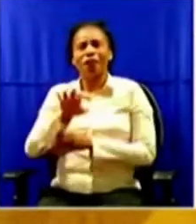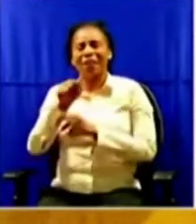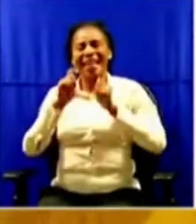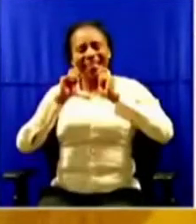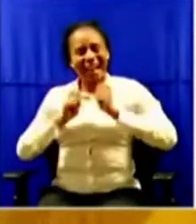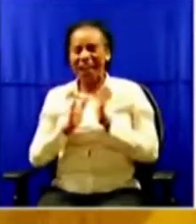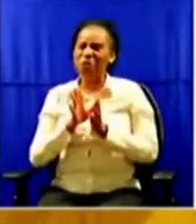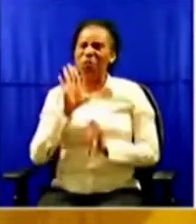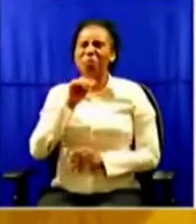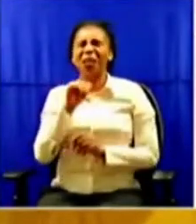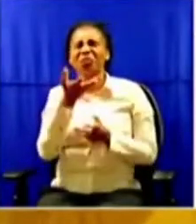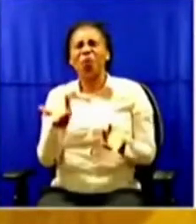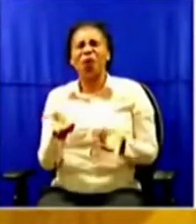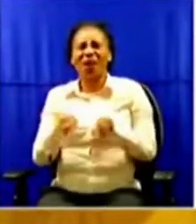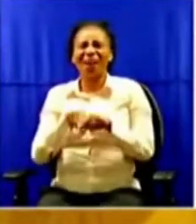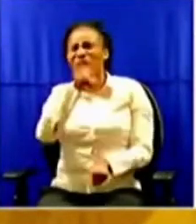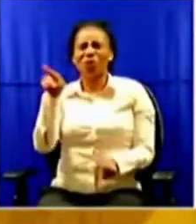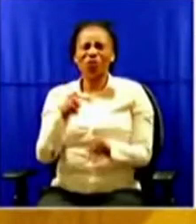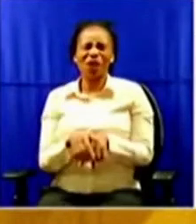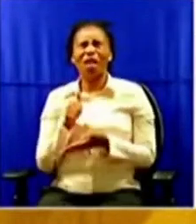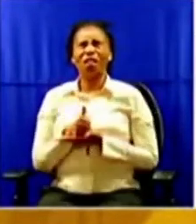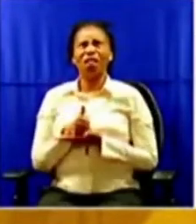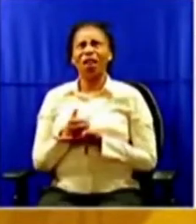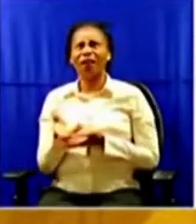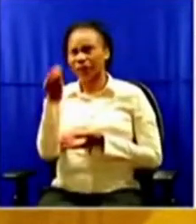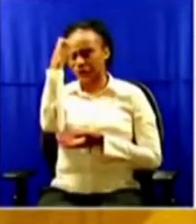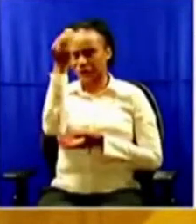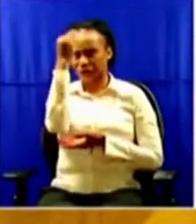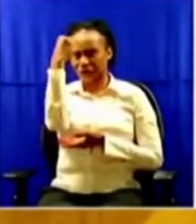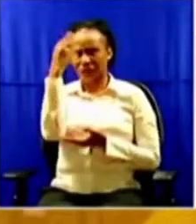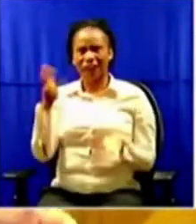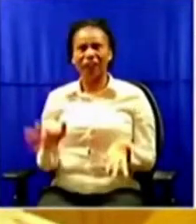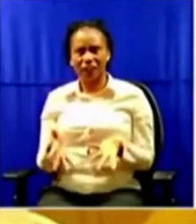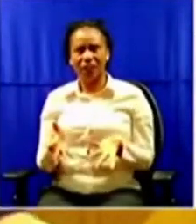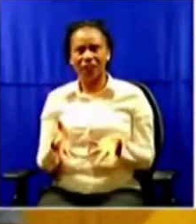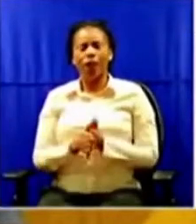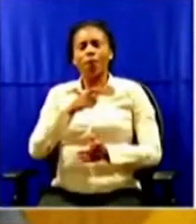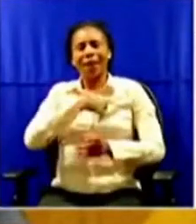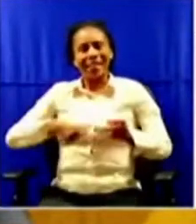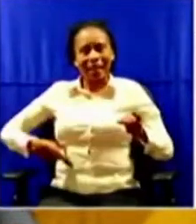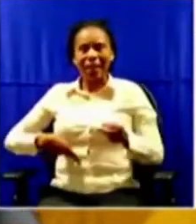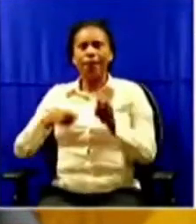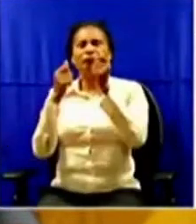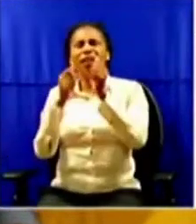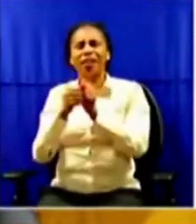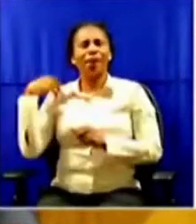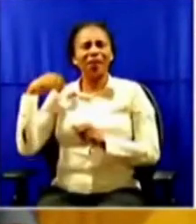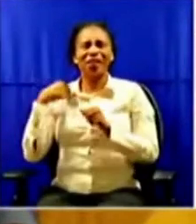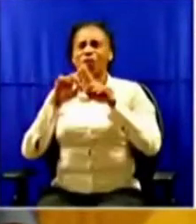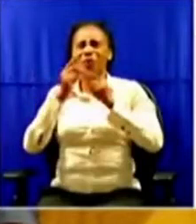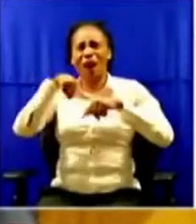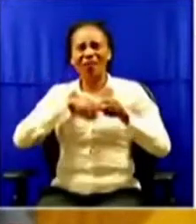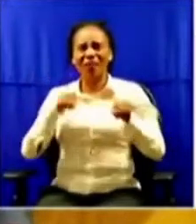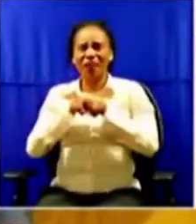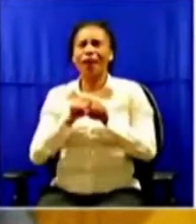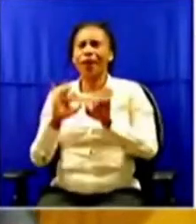if it's their fault. The President and his Finance Minister keep speaking to us as if they are spectators sitting in the